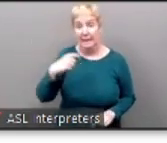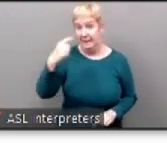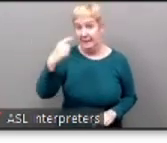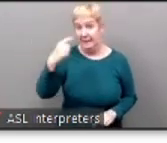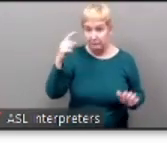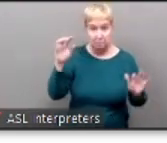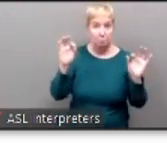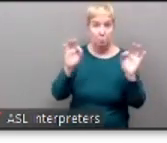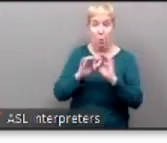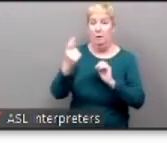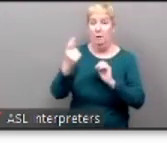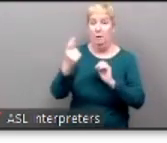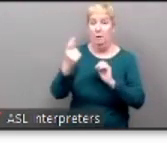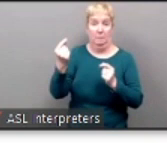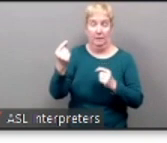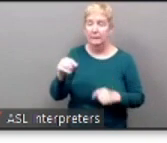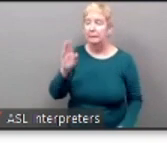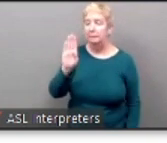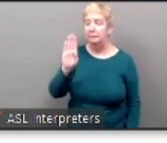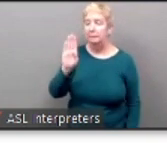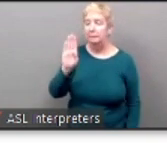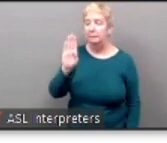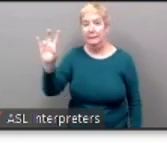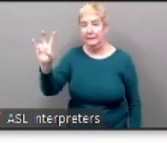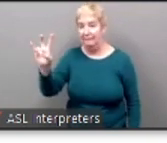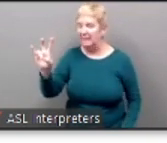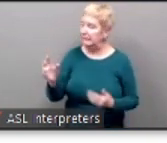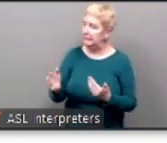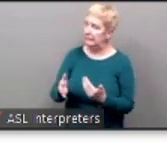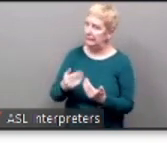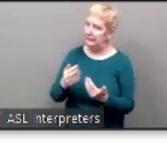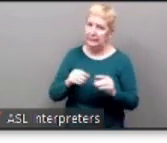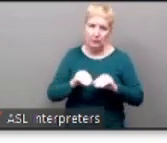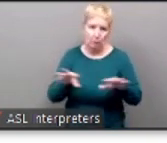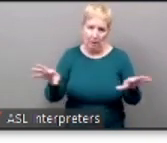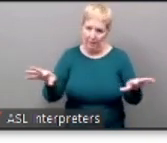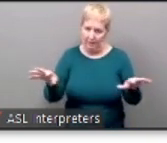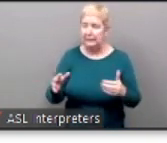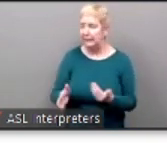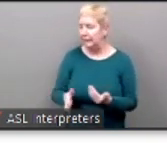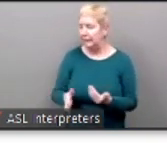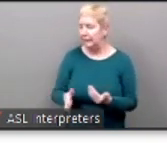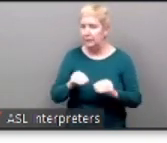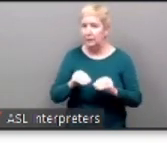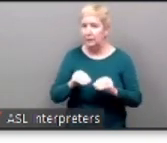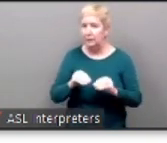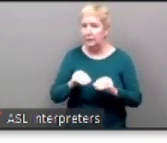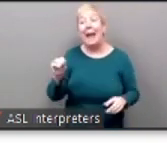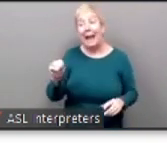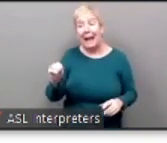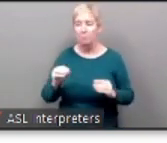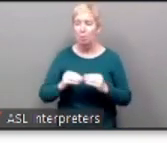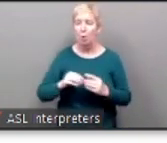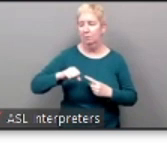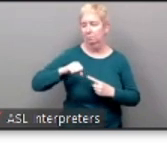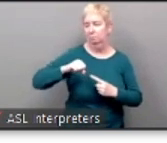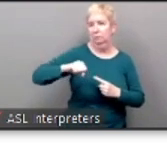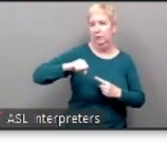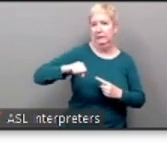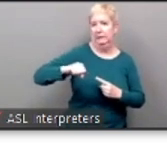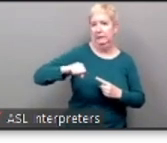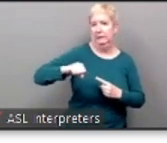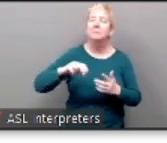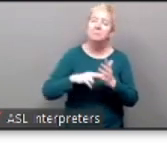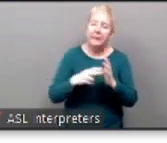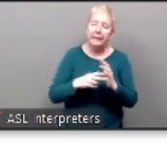is with B117 is the fact that it can spread more rapidly. The other thing we've talked about in the past is it's resistant to some of the treatments. So